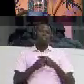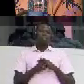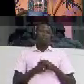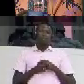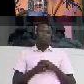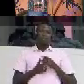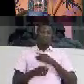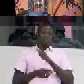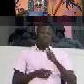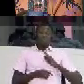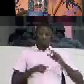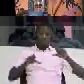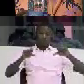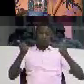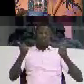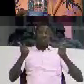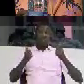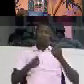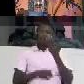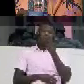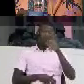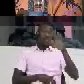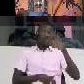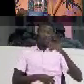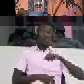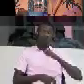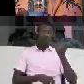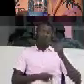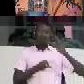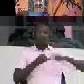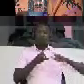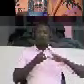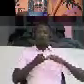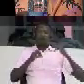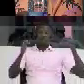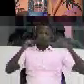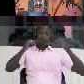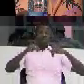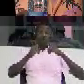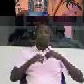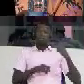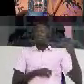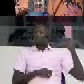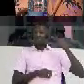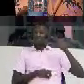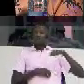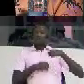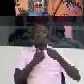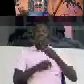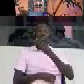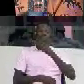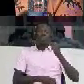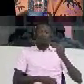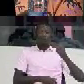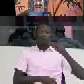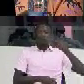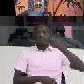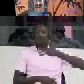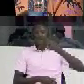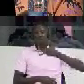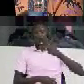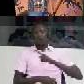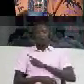And so, as we start this 10th and the final session of public hearings for 2019,